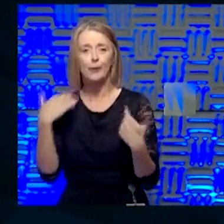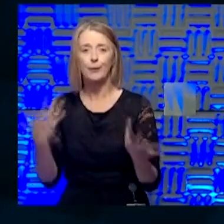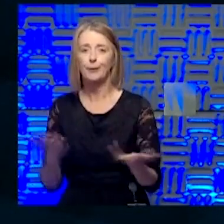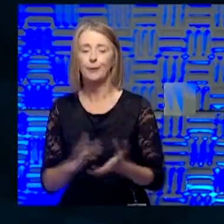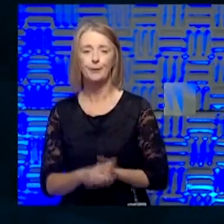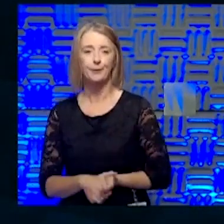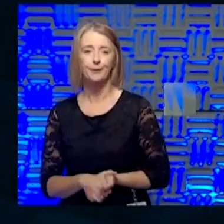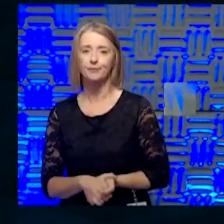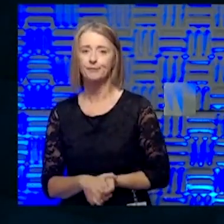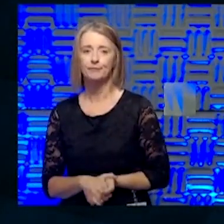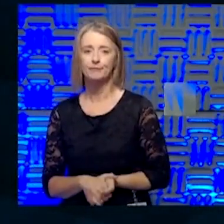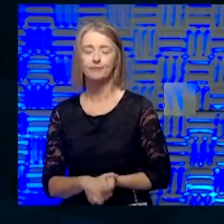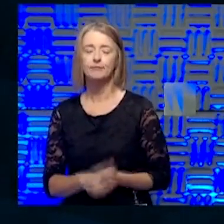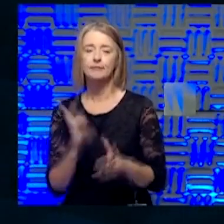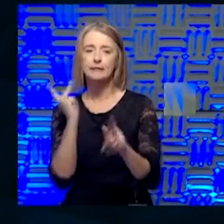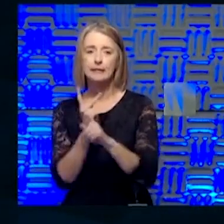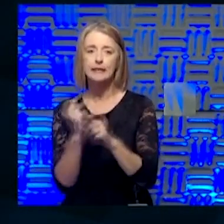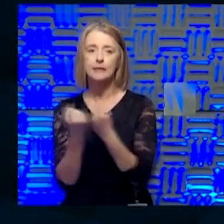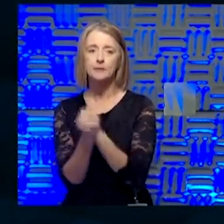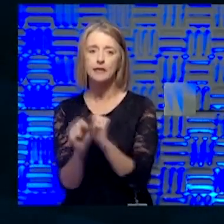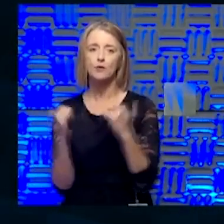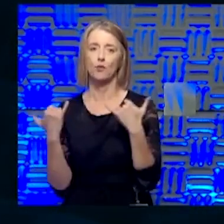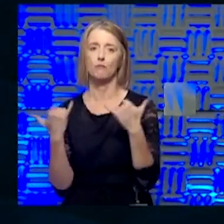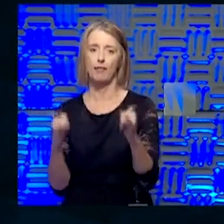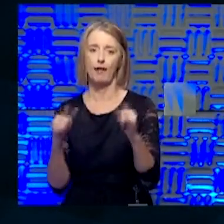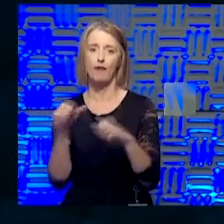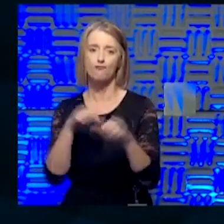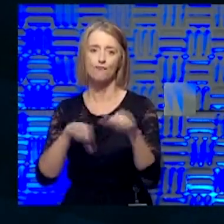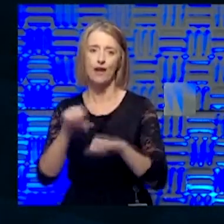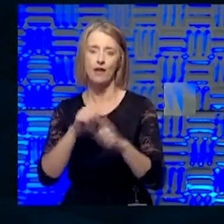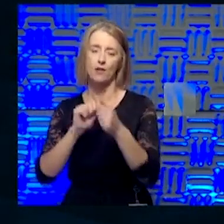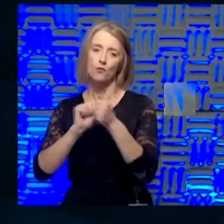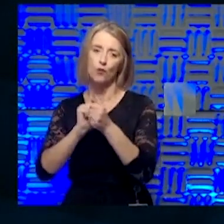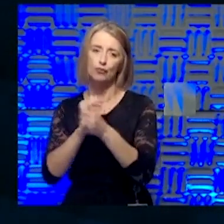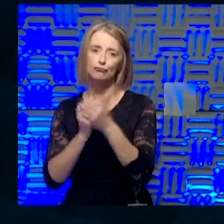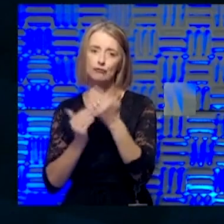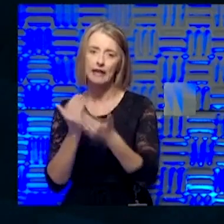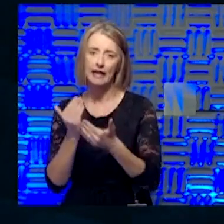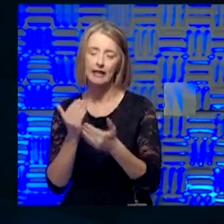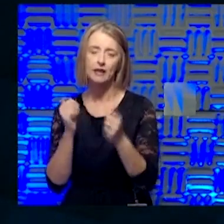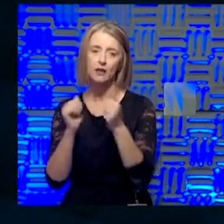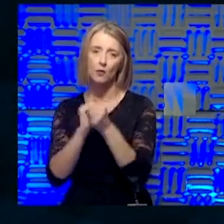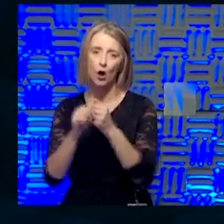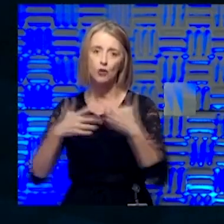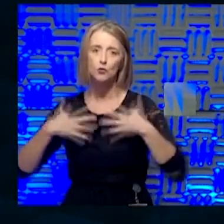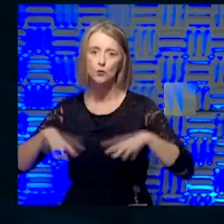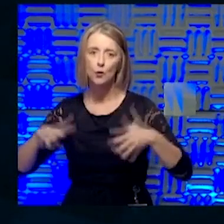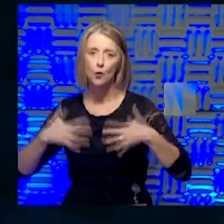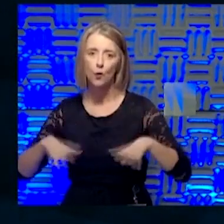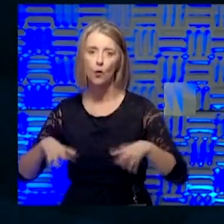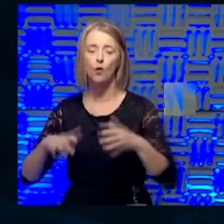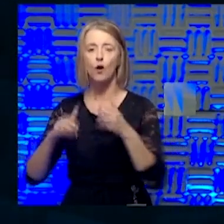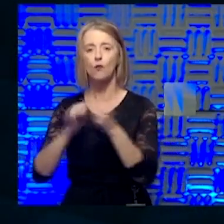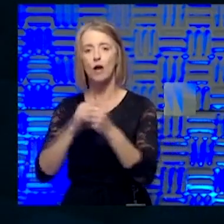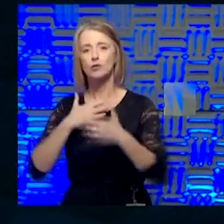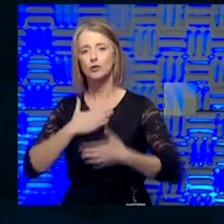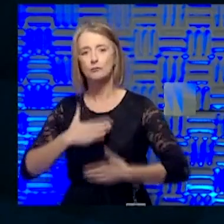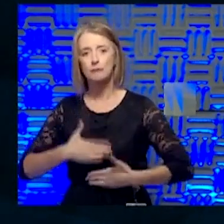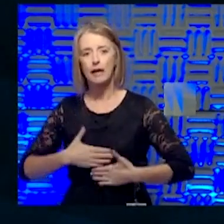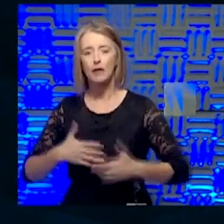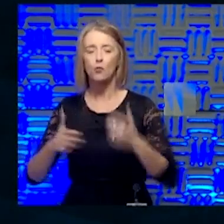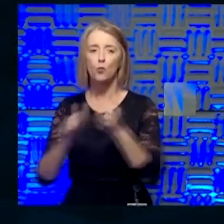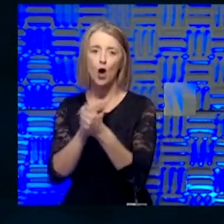I'm just like stay safe. Don't play with it. Wash your hands. Wash your clothes. Wash your body.